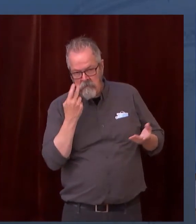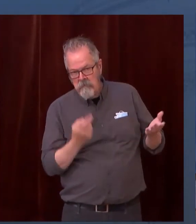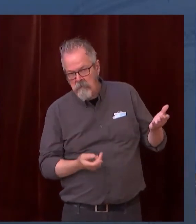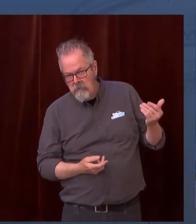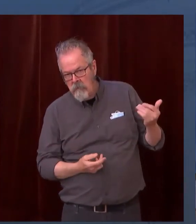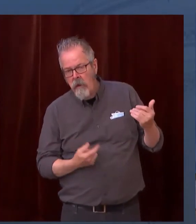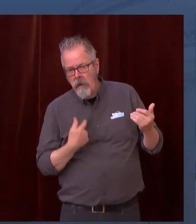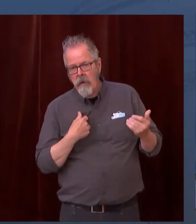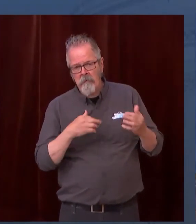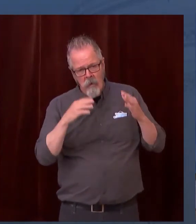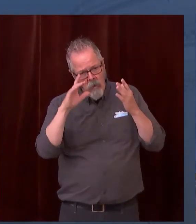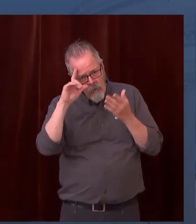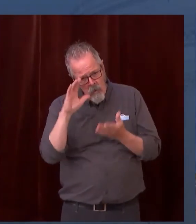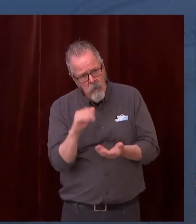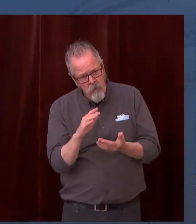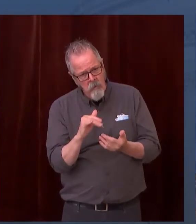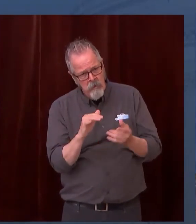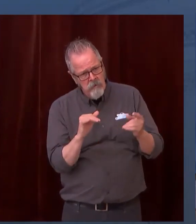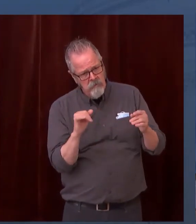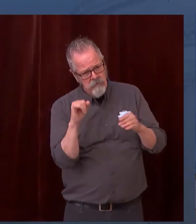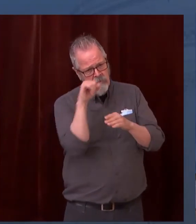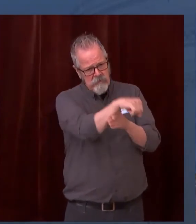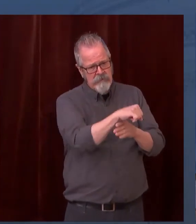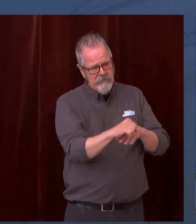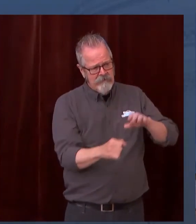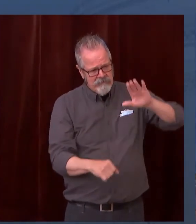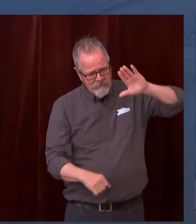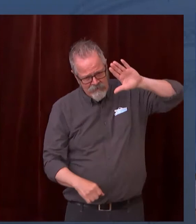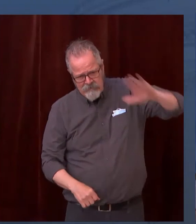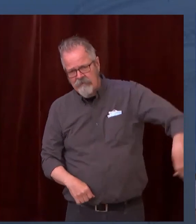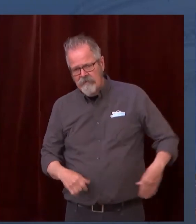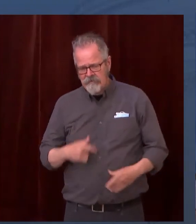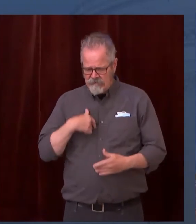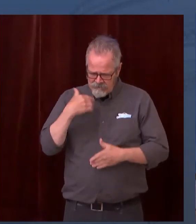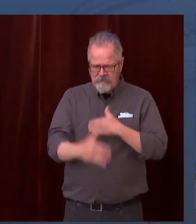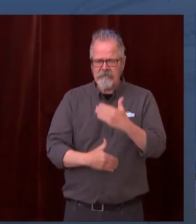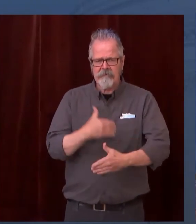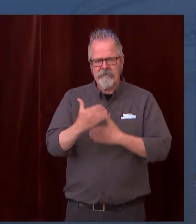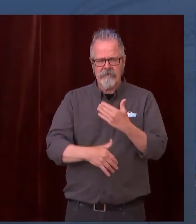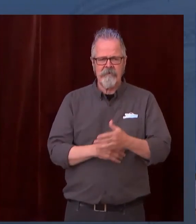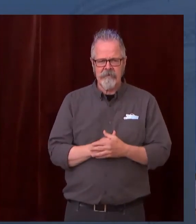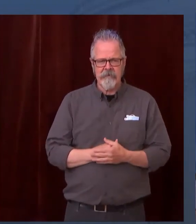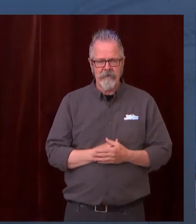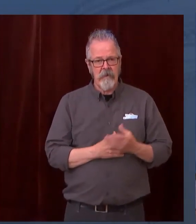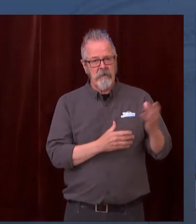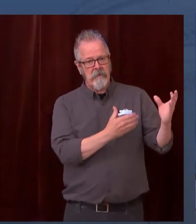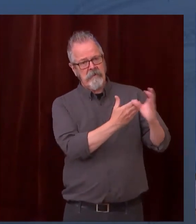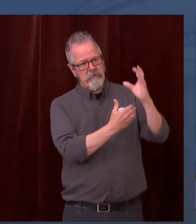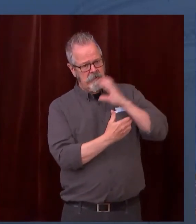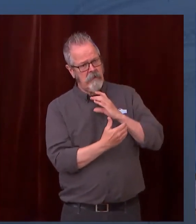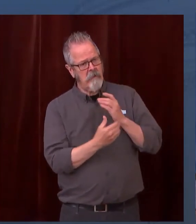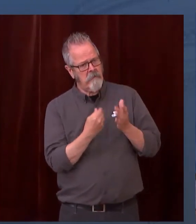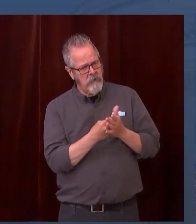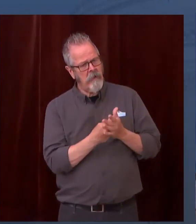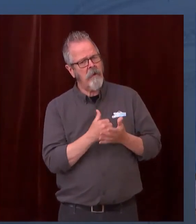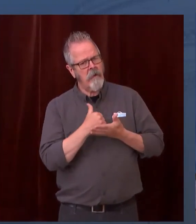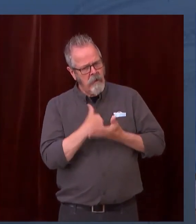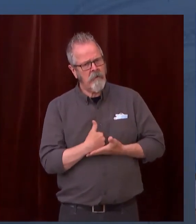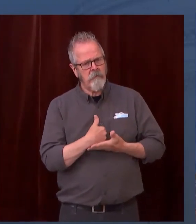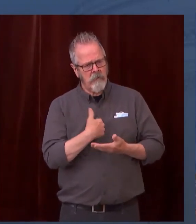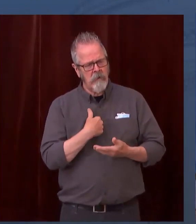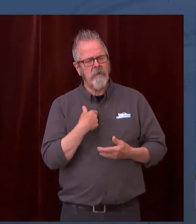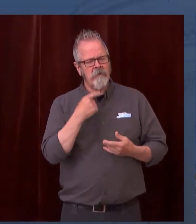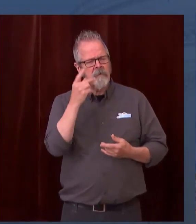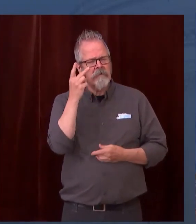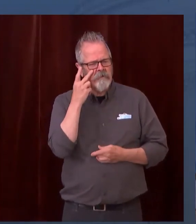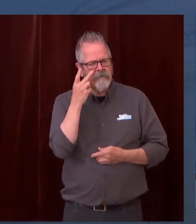This question comes from Laurel with the Spokesman Review. Hi, Governor. 2 questions. What is the state doing to increase the amount